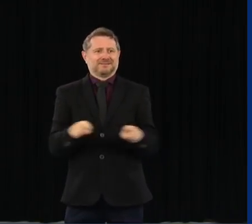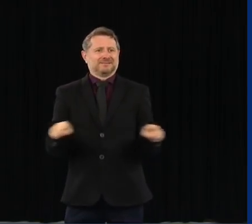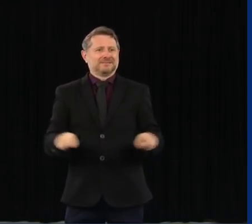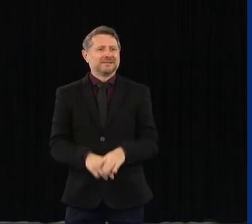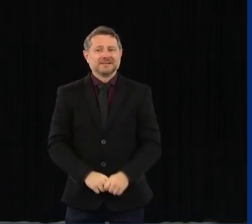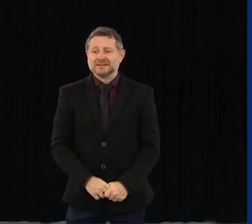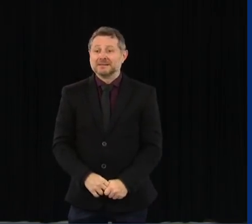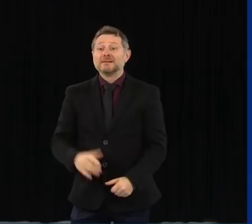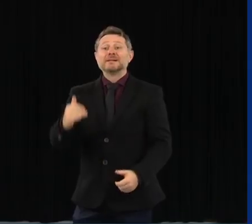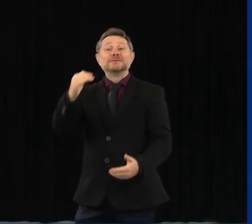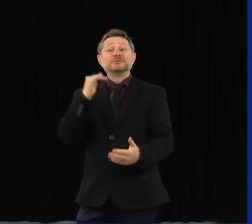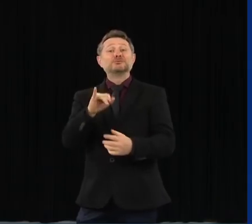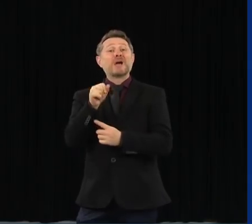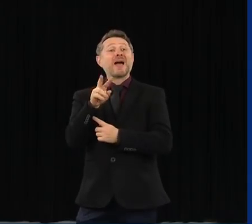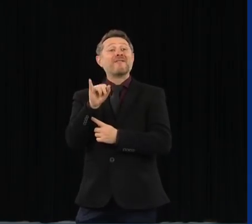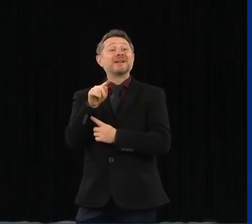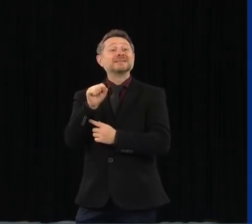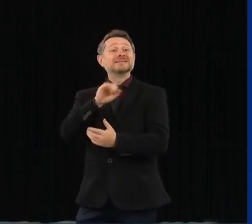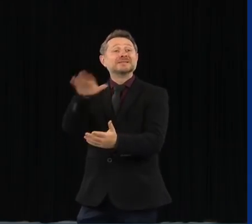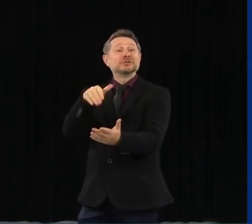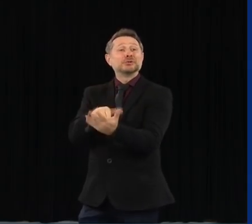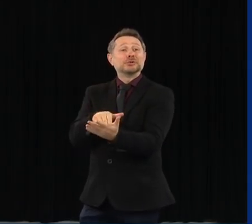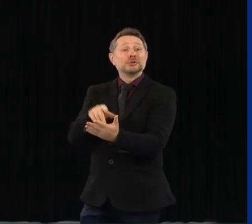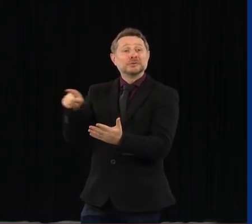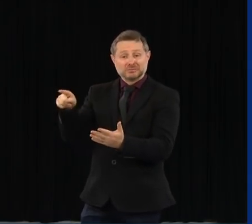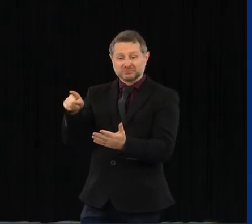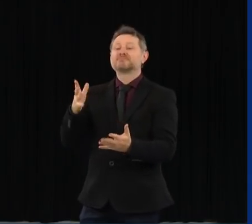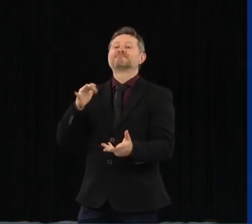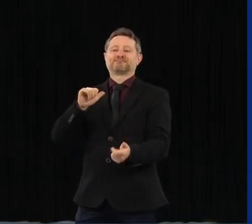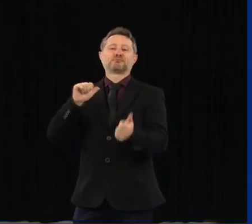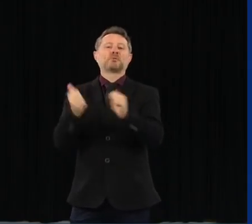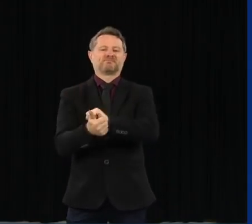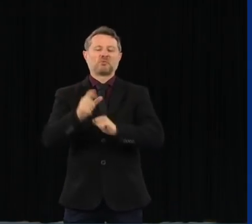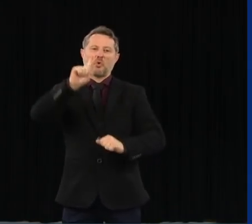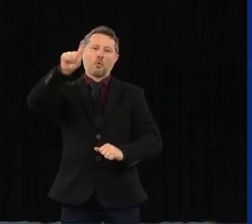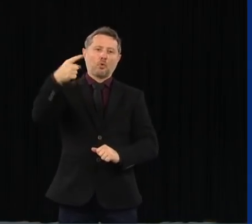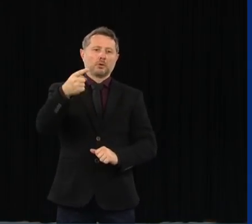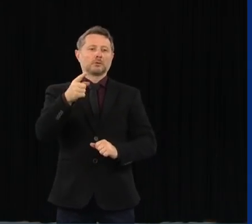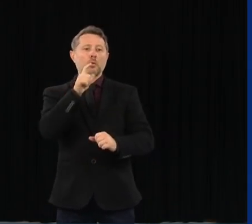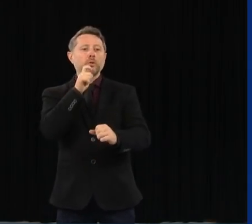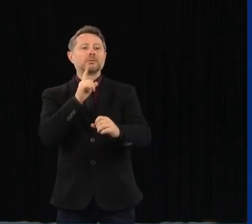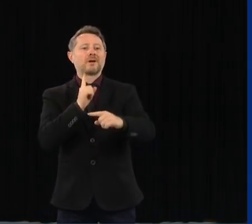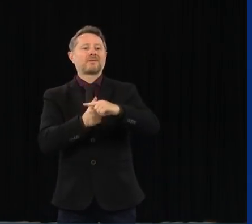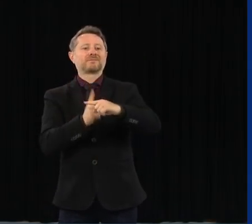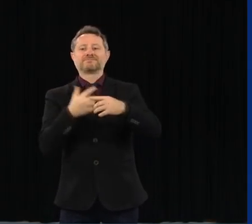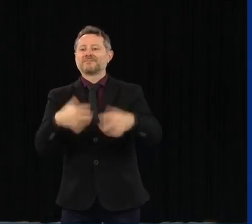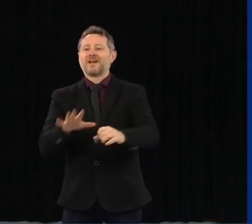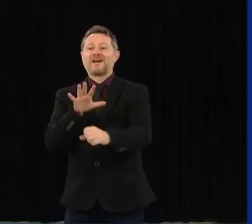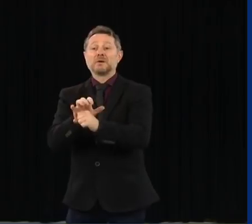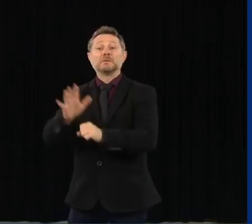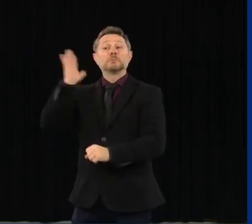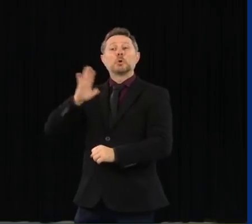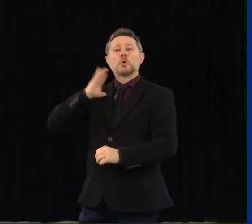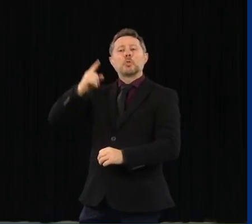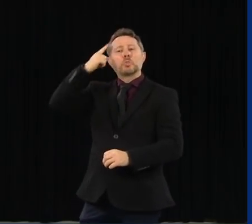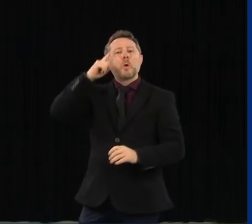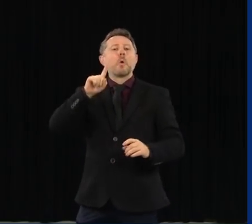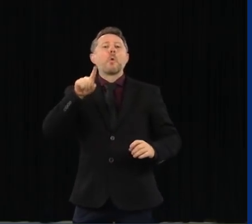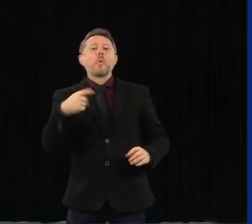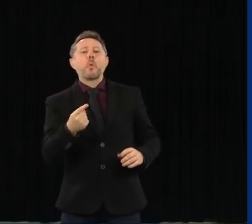is going to be converted to a COVID facility. The original plan was to use Javits. Javits is a state convention